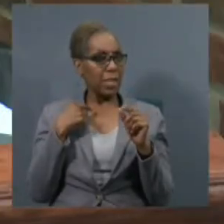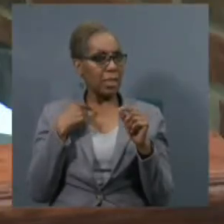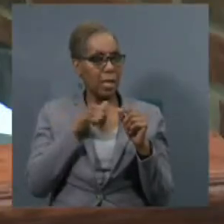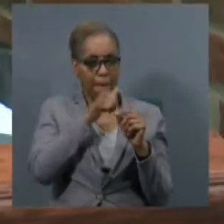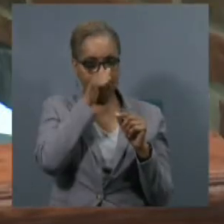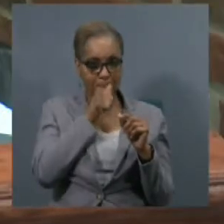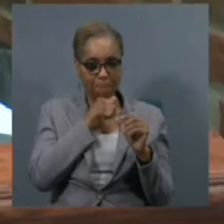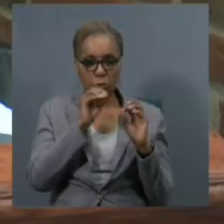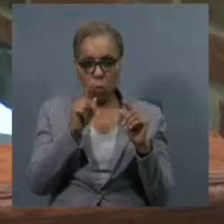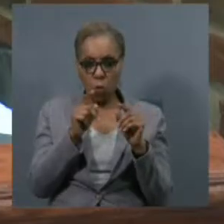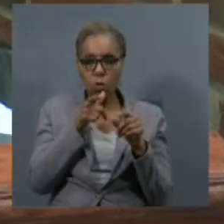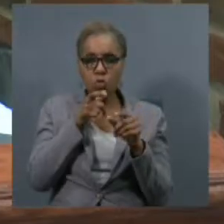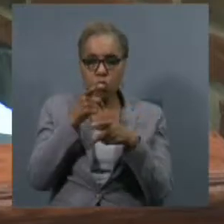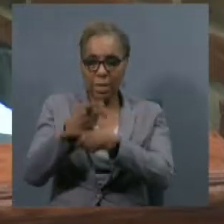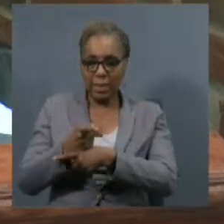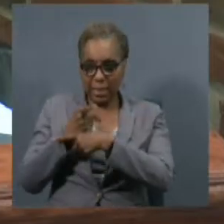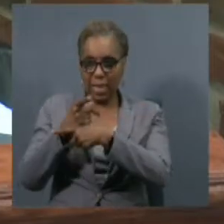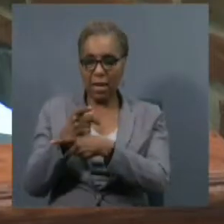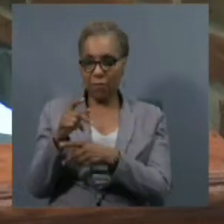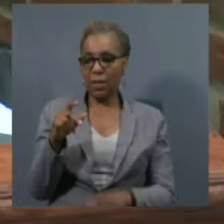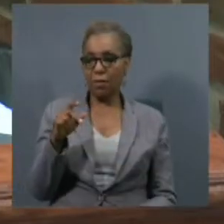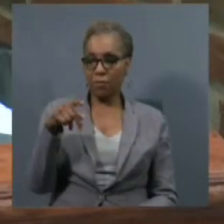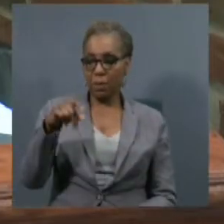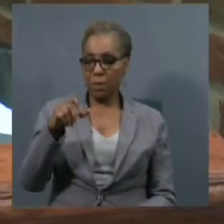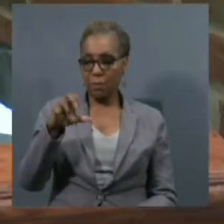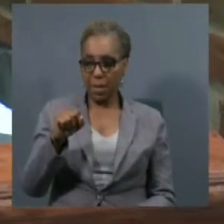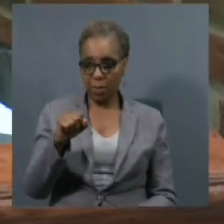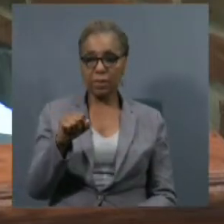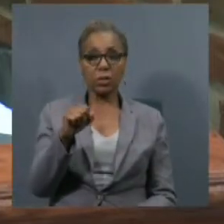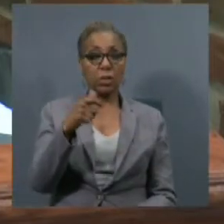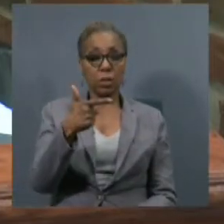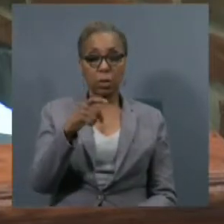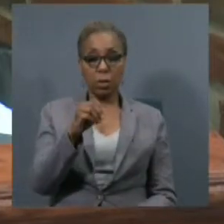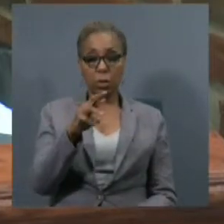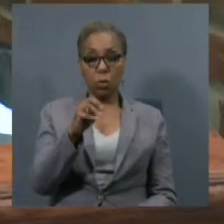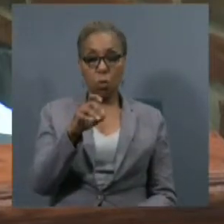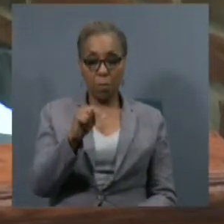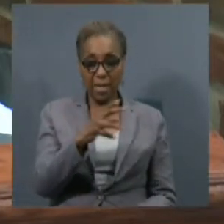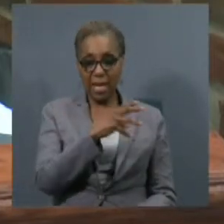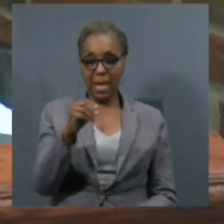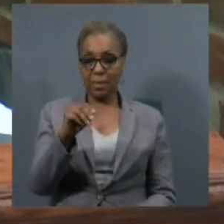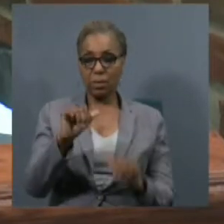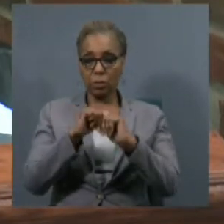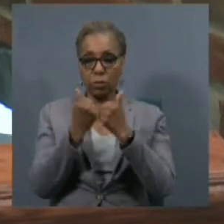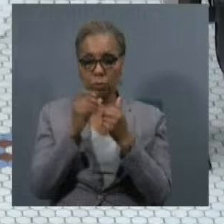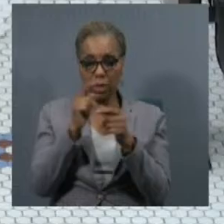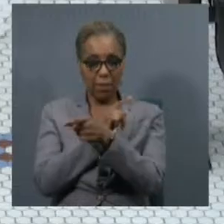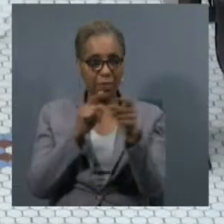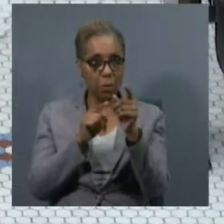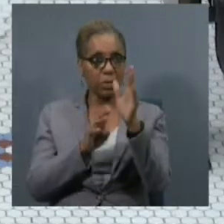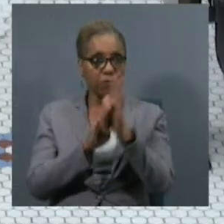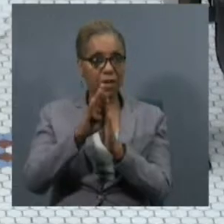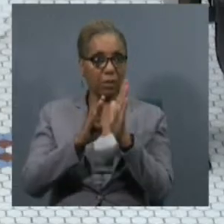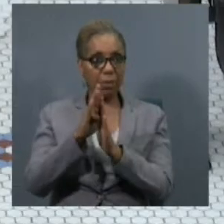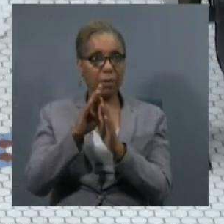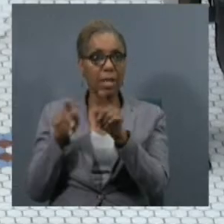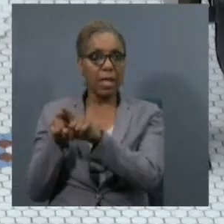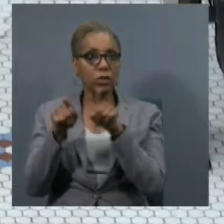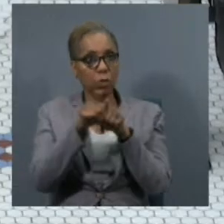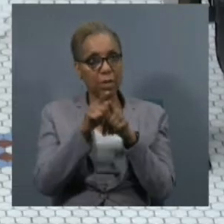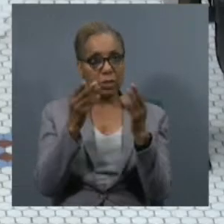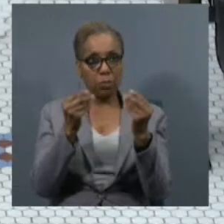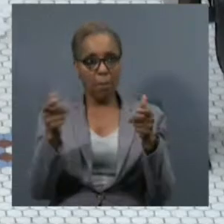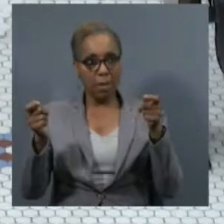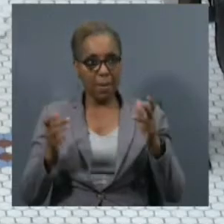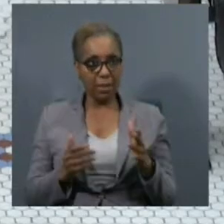Paris Towers? Gorman and Associates. They are the developer as well as the property